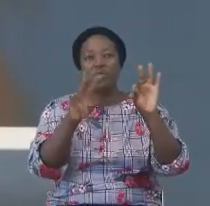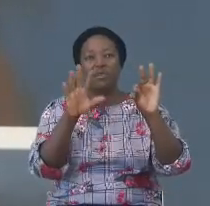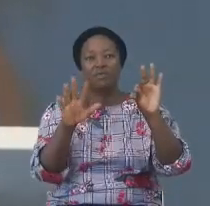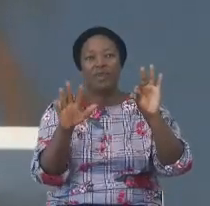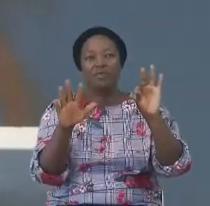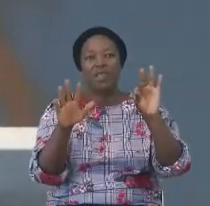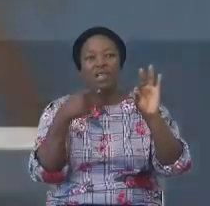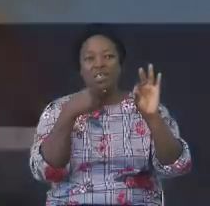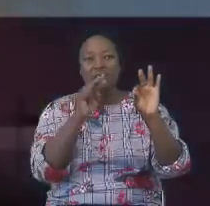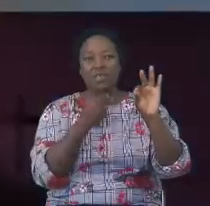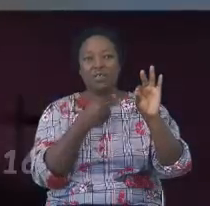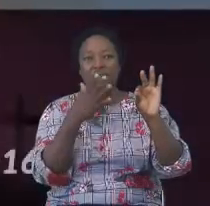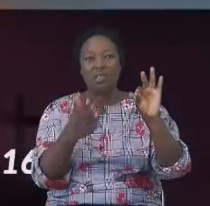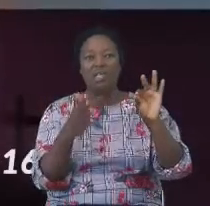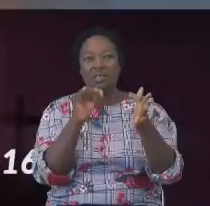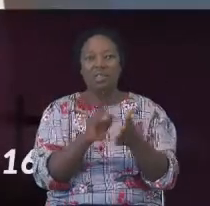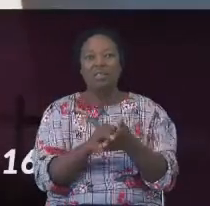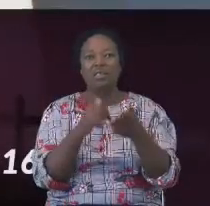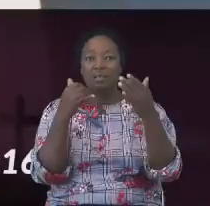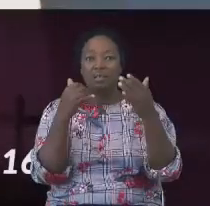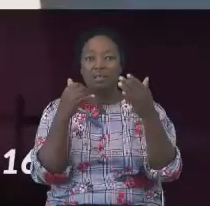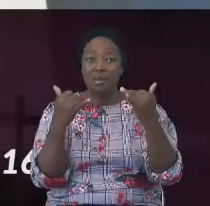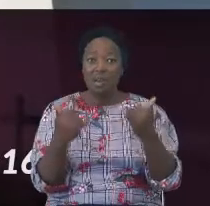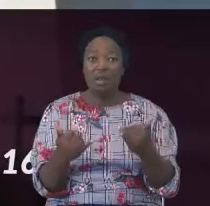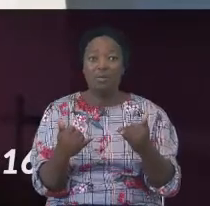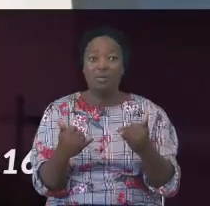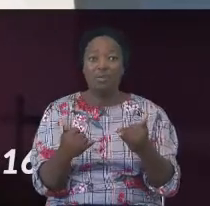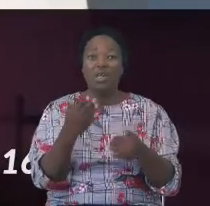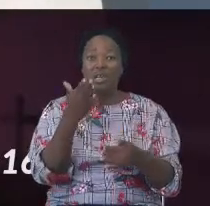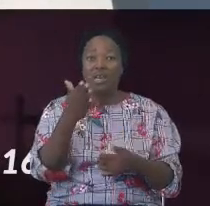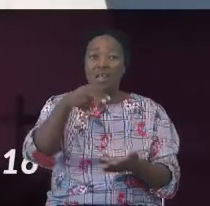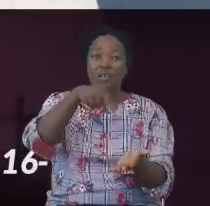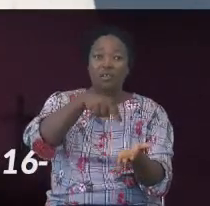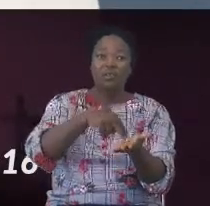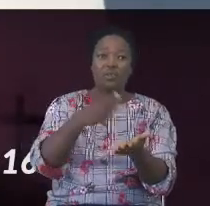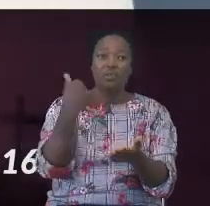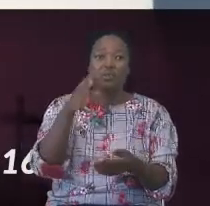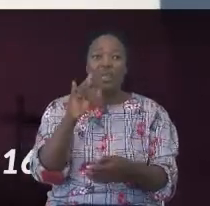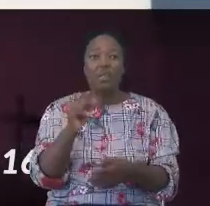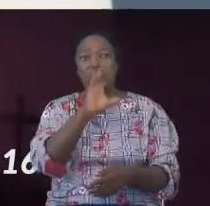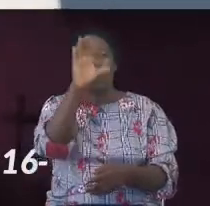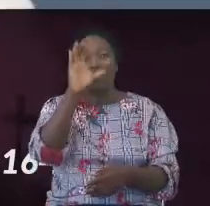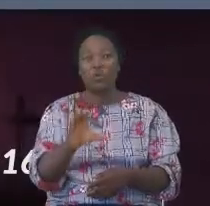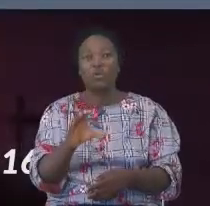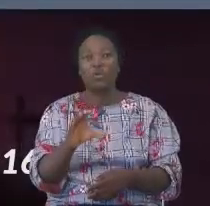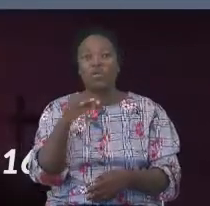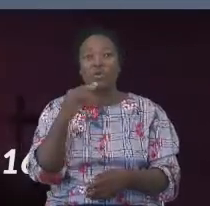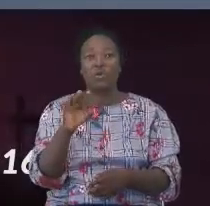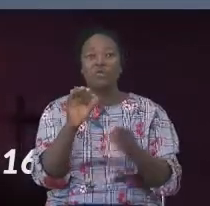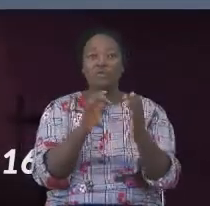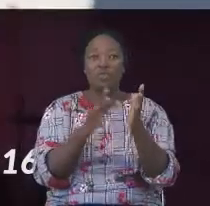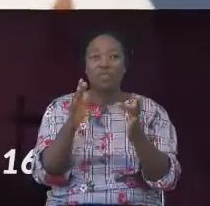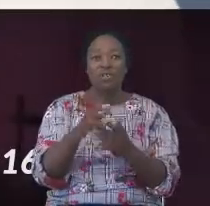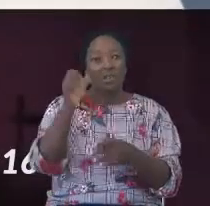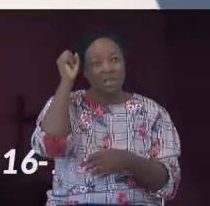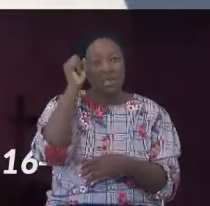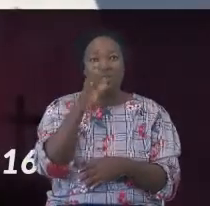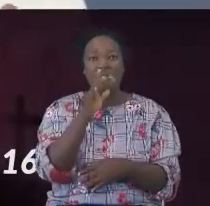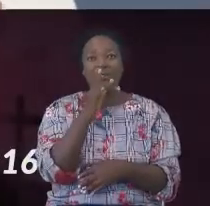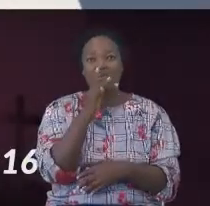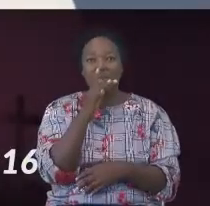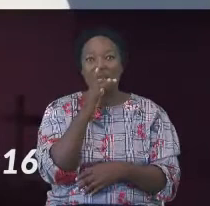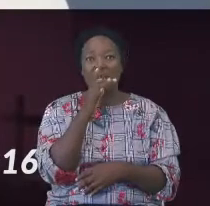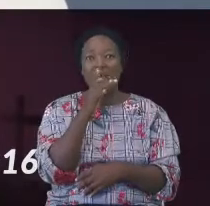9, verse 25, it tells us there, Now, this church by